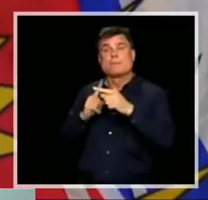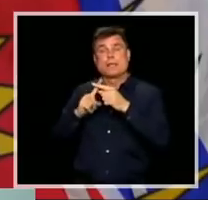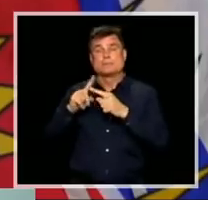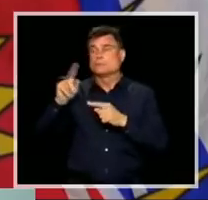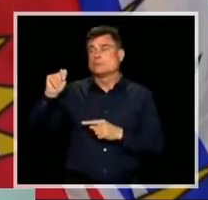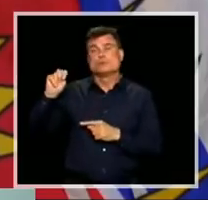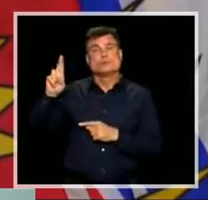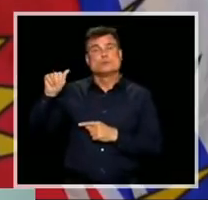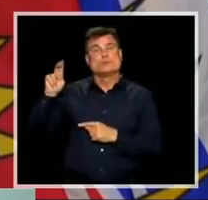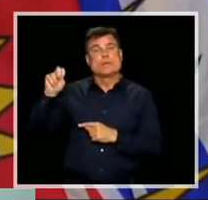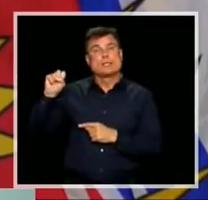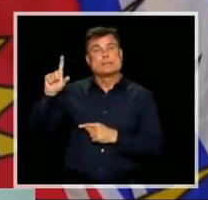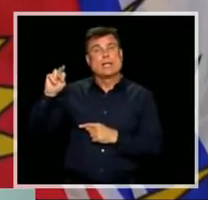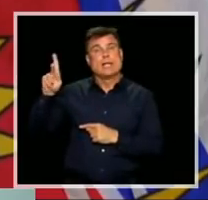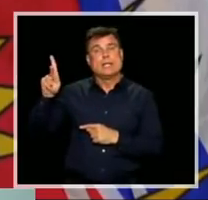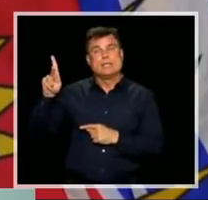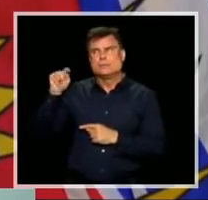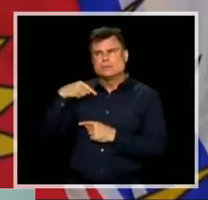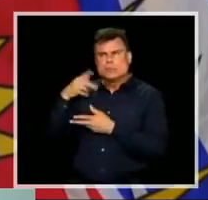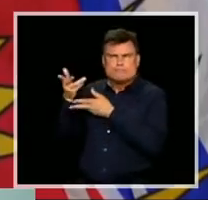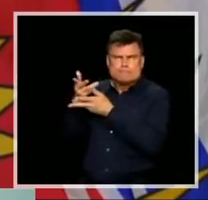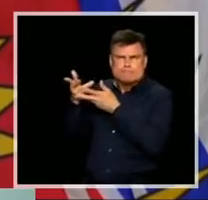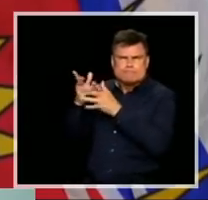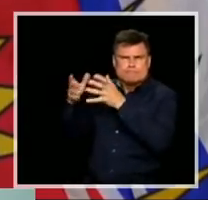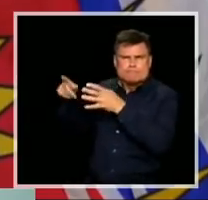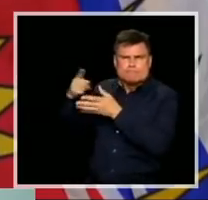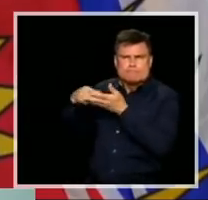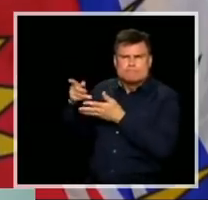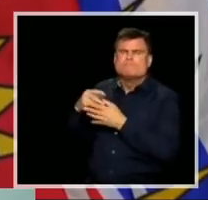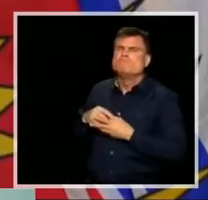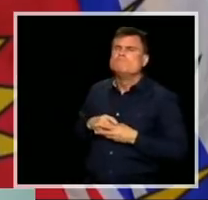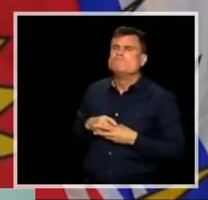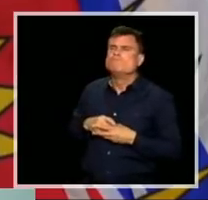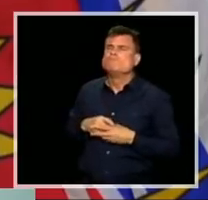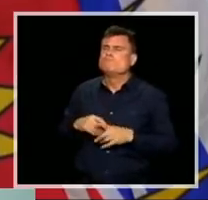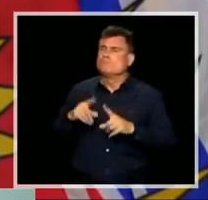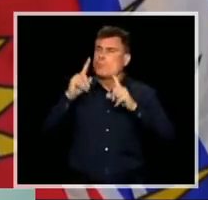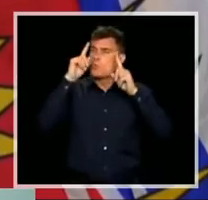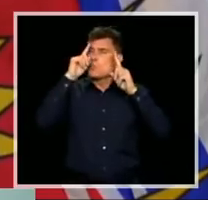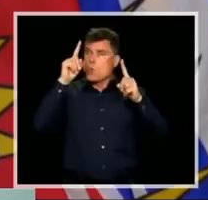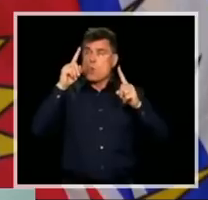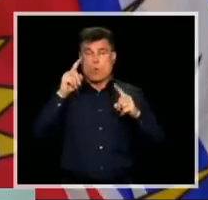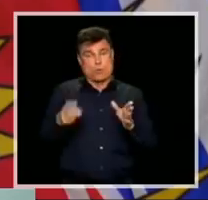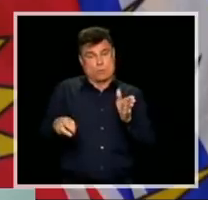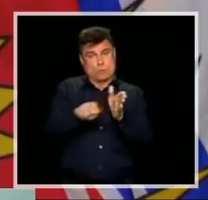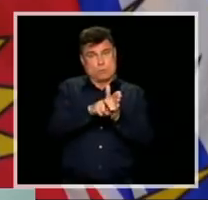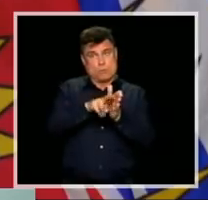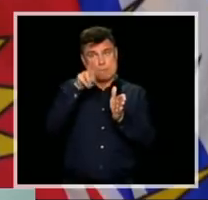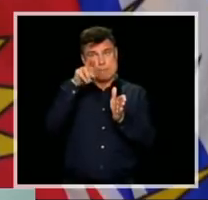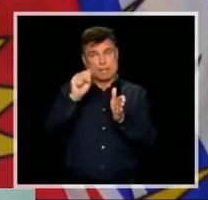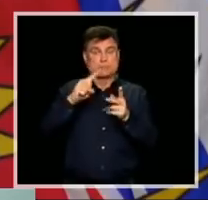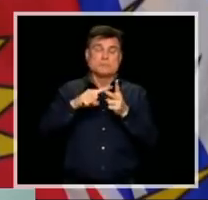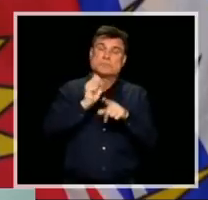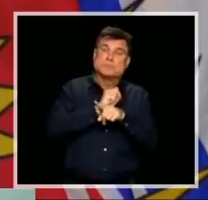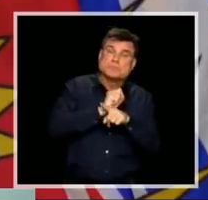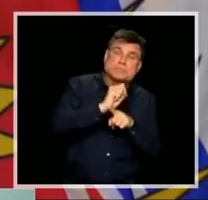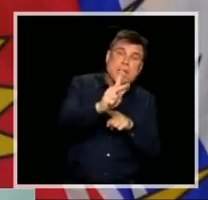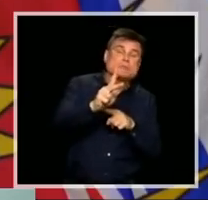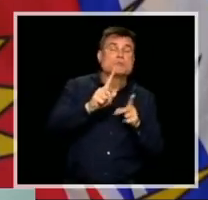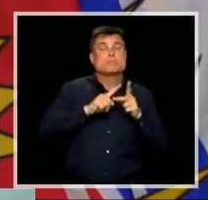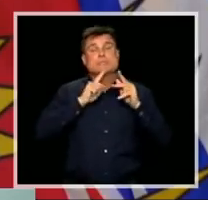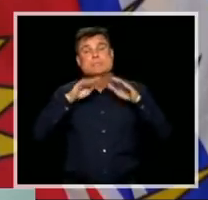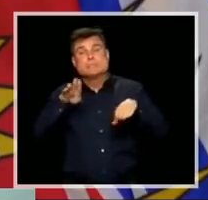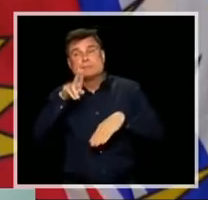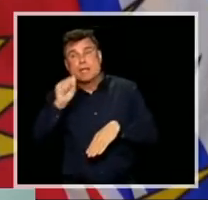distancing. I'm not involved in the day-to-day details of that, but I know that there's ongoing discussions about how to do that